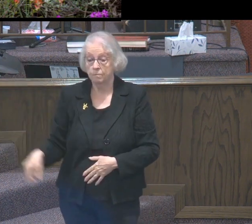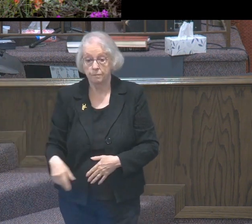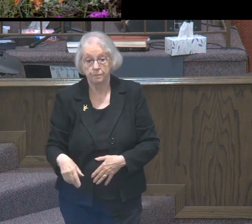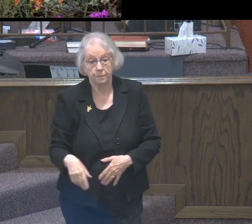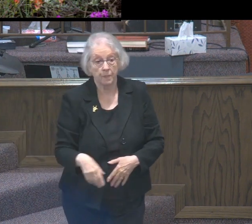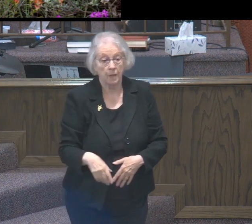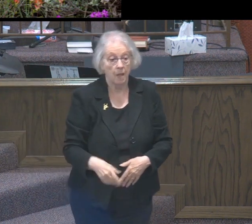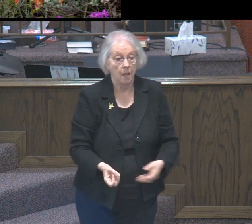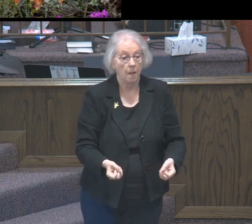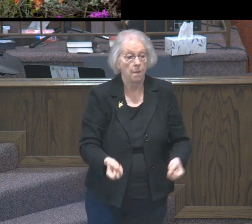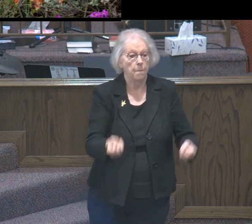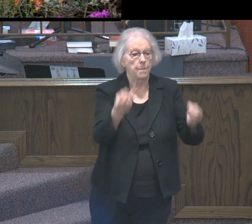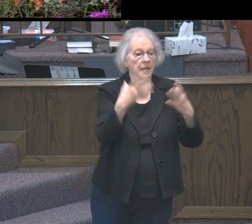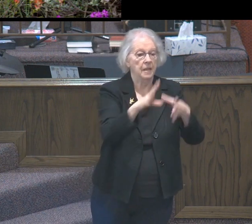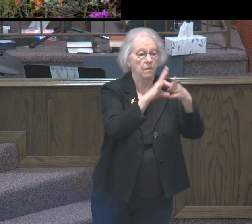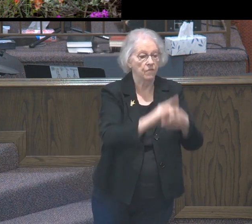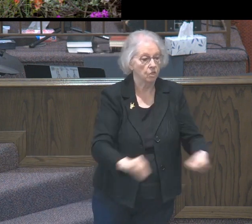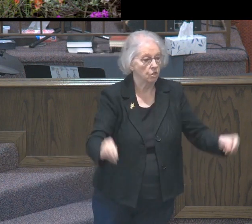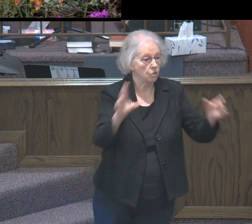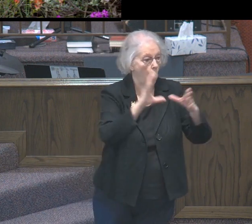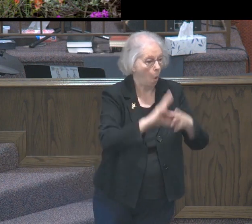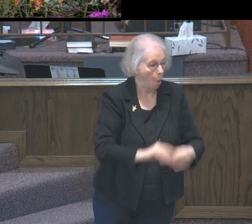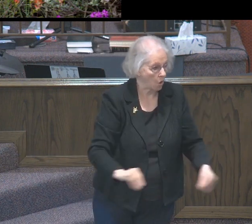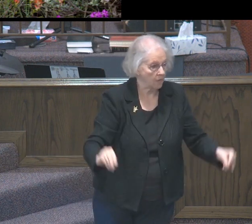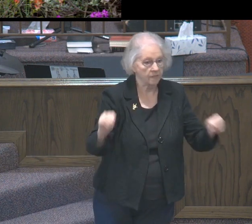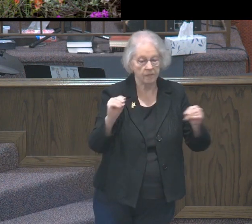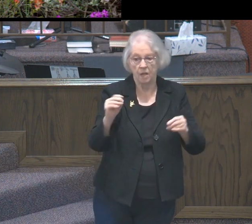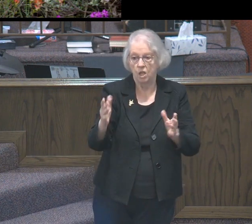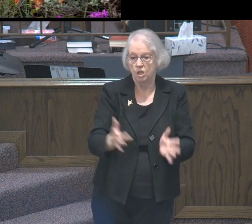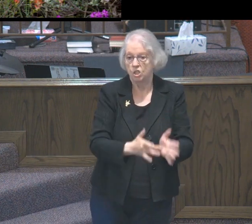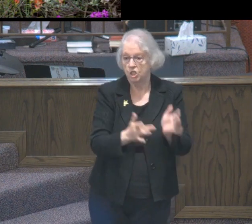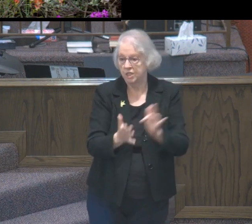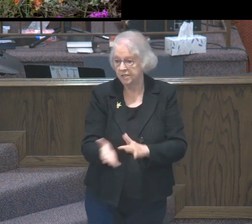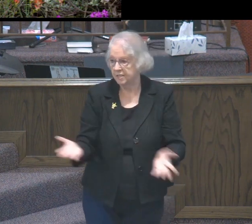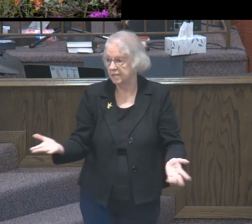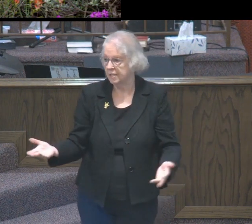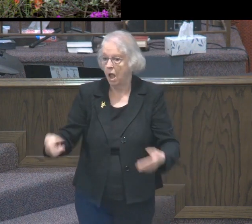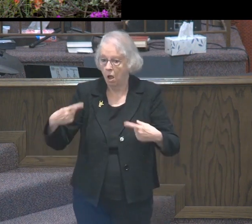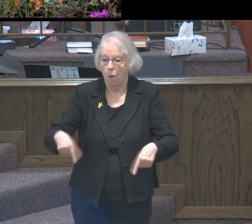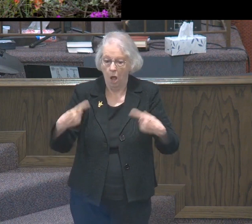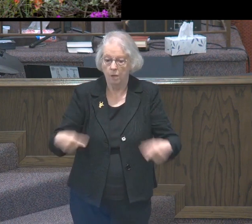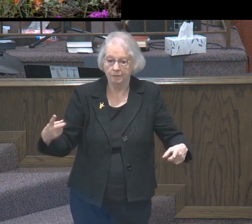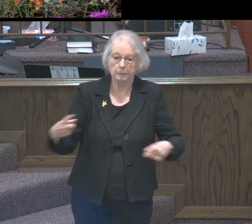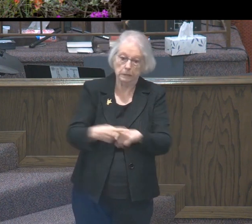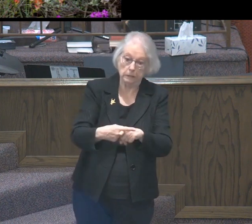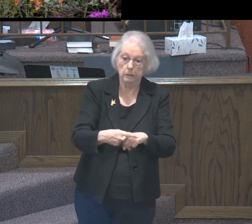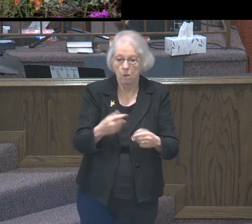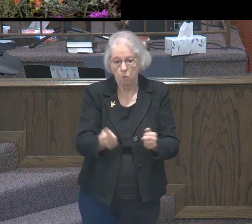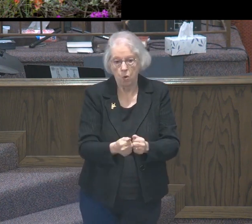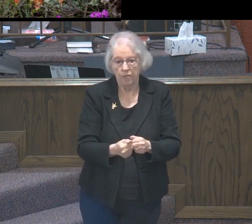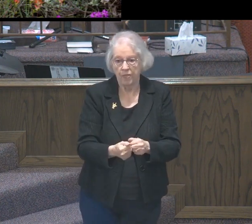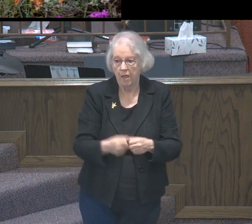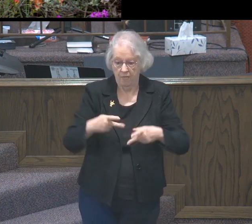know many of the stories and many of the conflicts that Jesus had with the scribes and the Pharisees as it related to